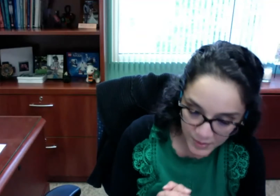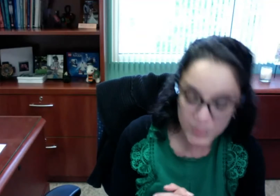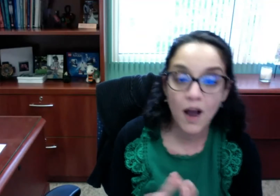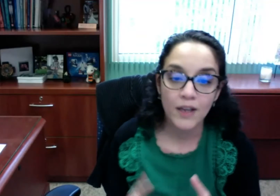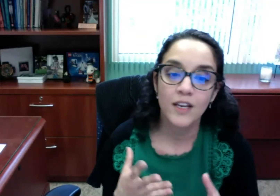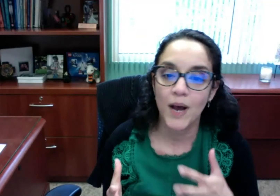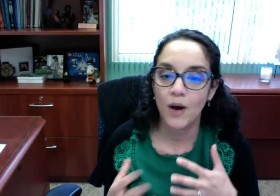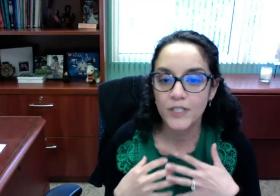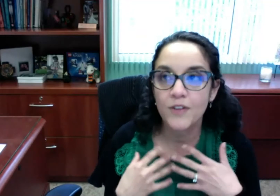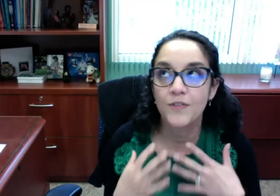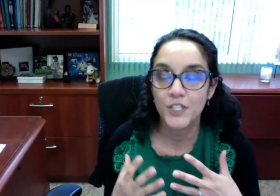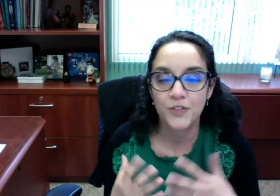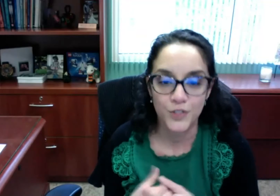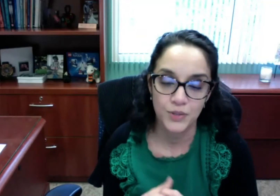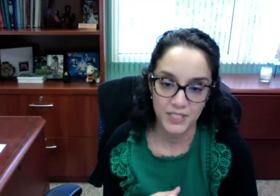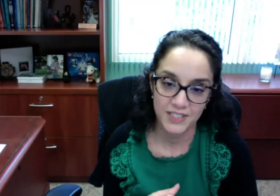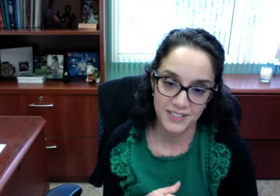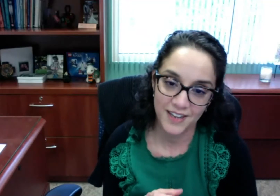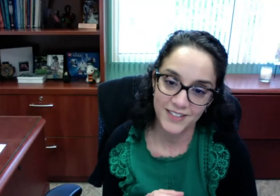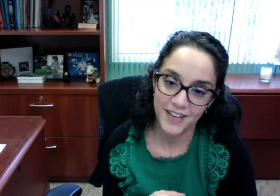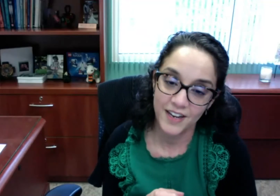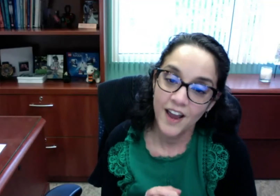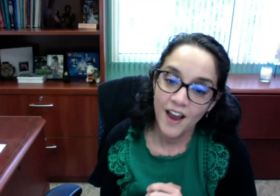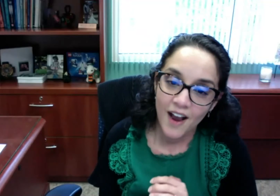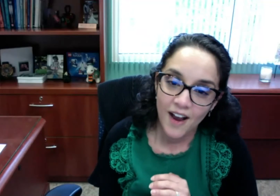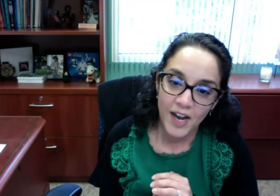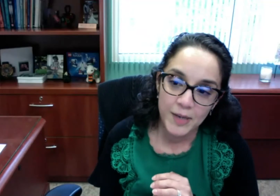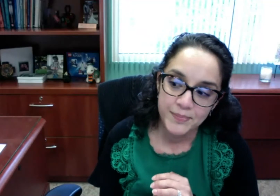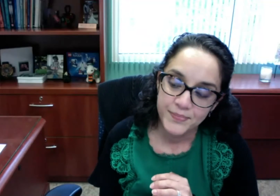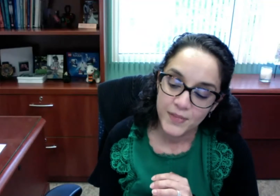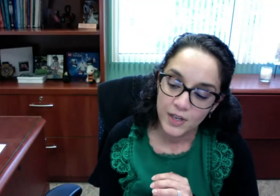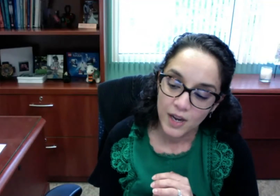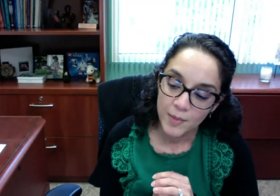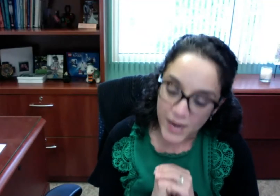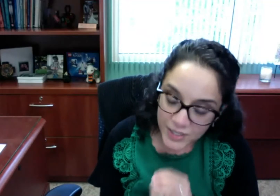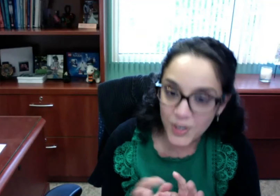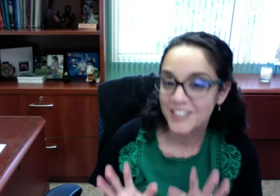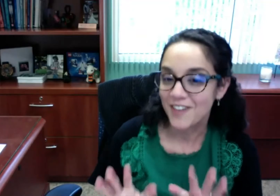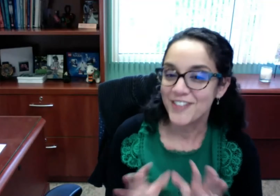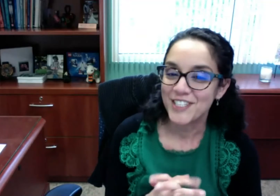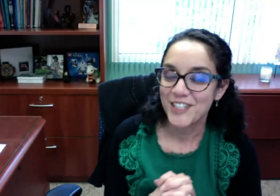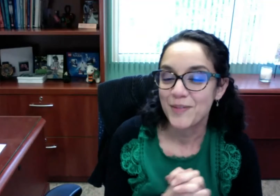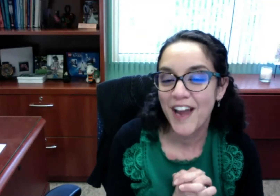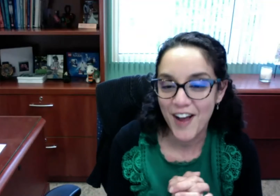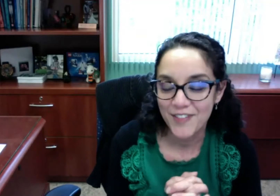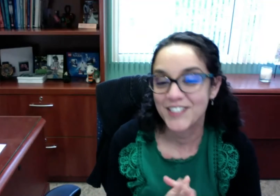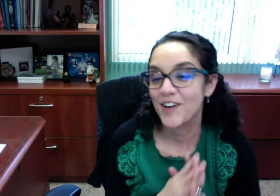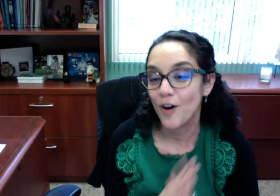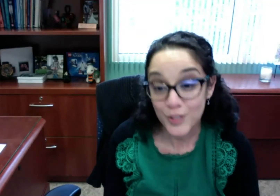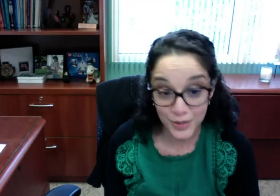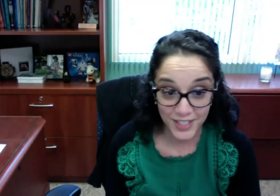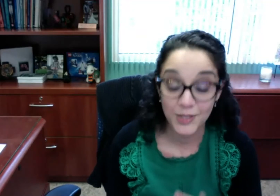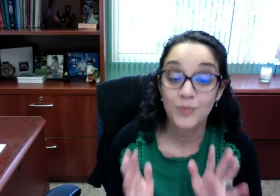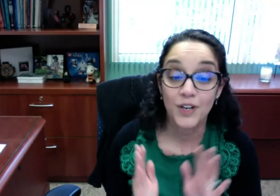CSUN, we've been talking about what is our vision for student success. And the best working definition that we have is that